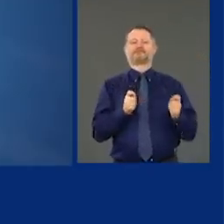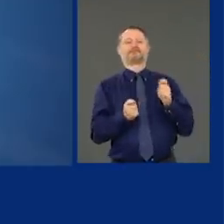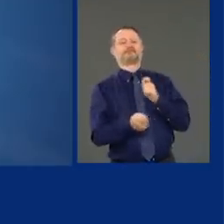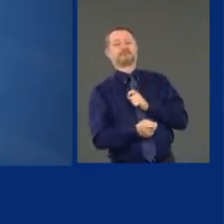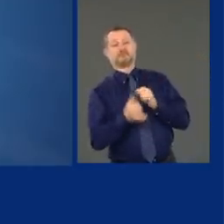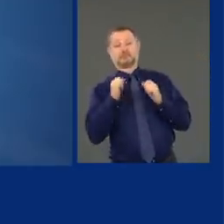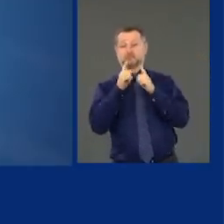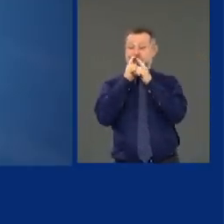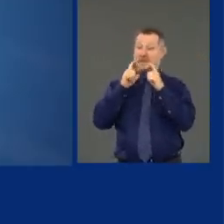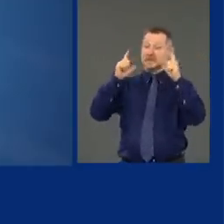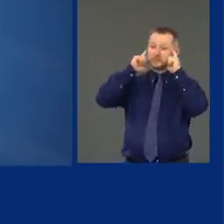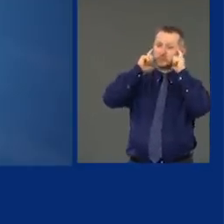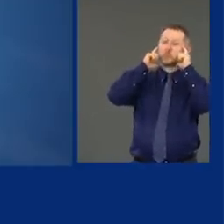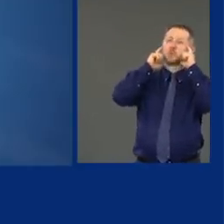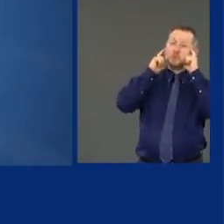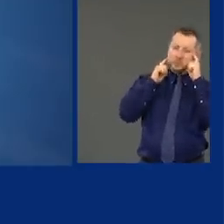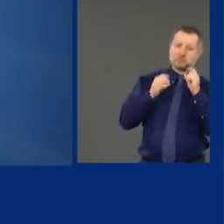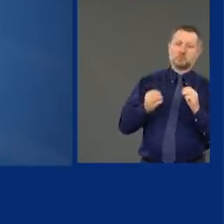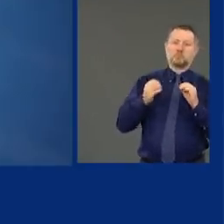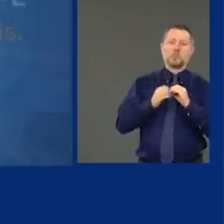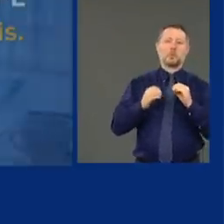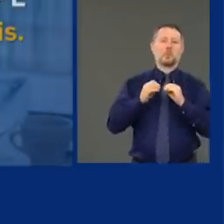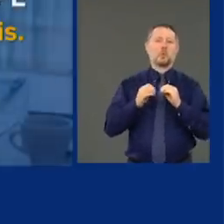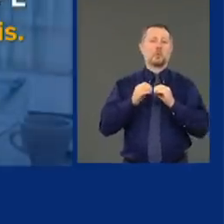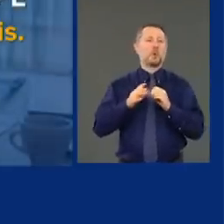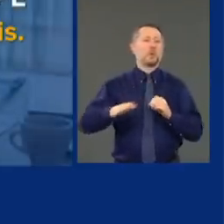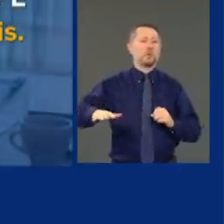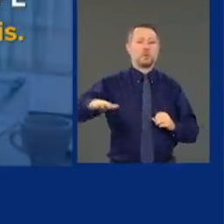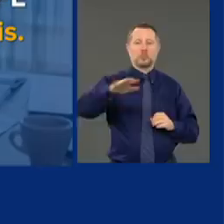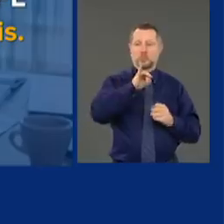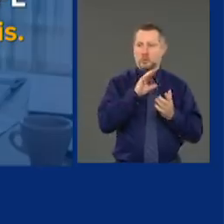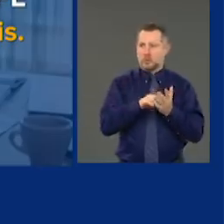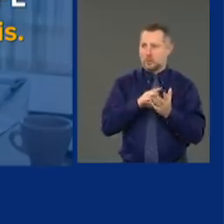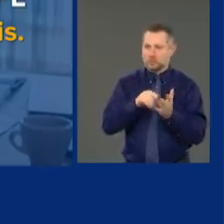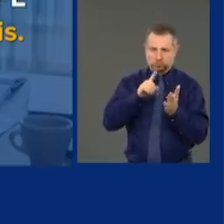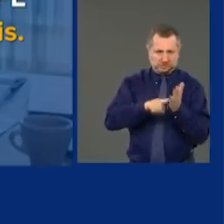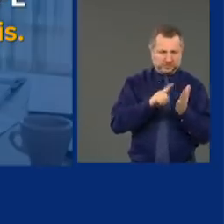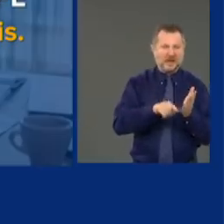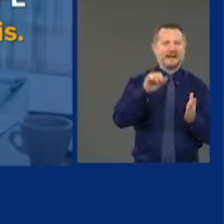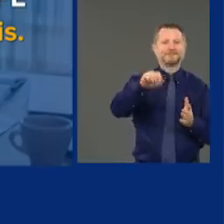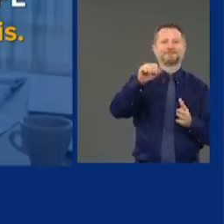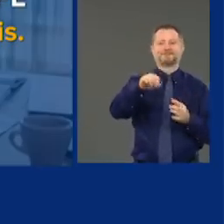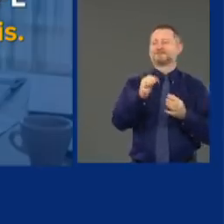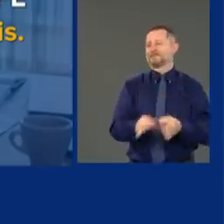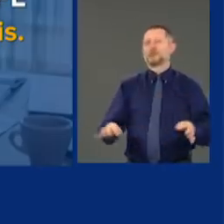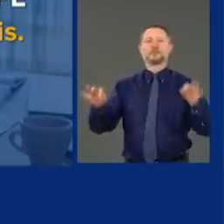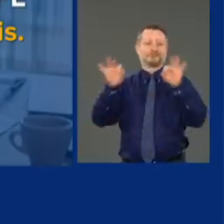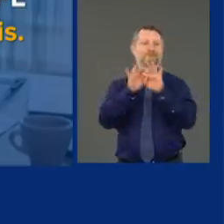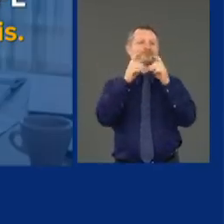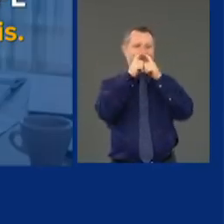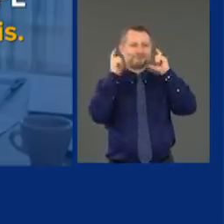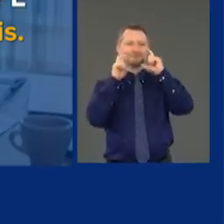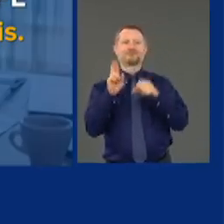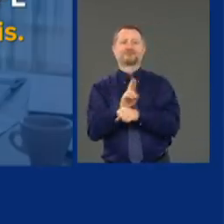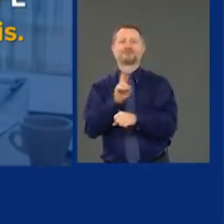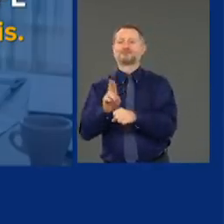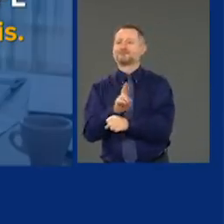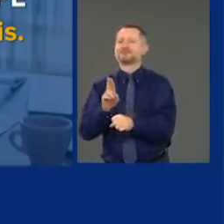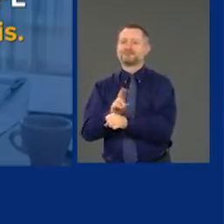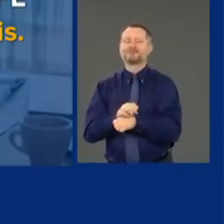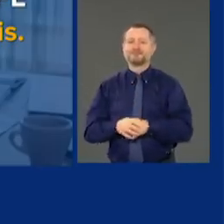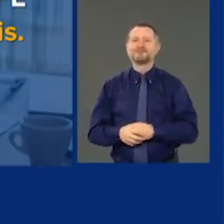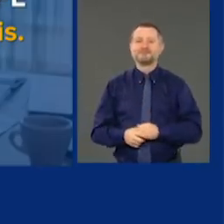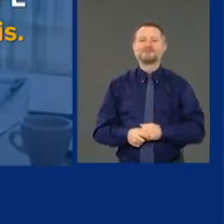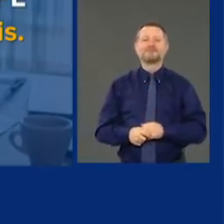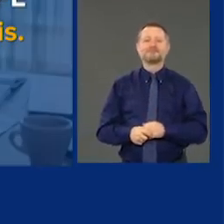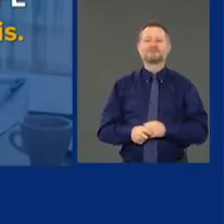are, the more people have learned, the more important the masks are. In a way to make